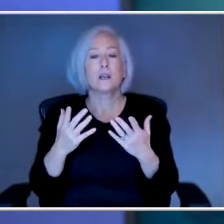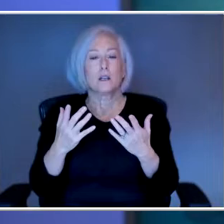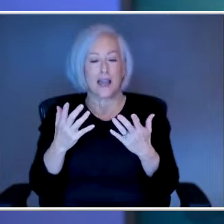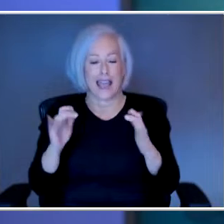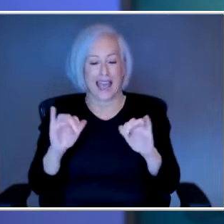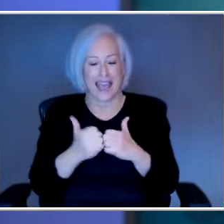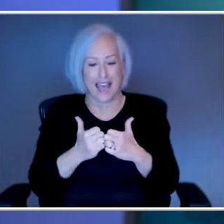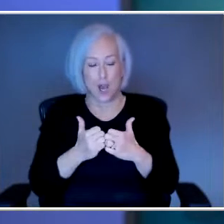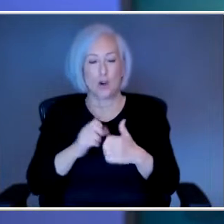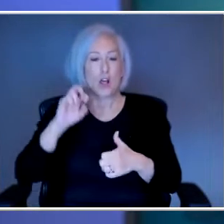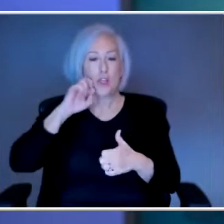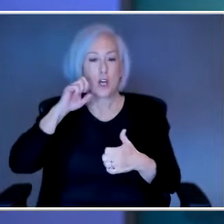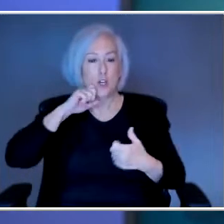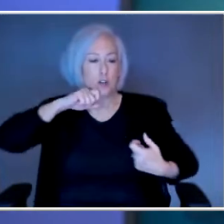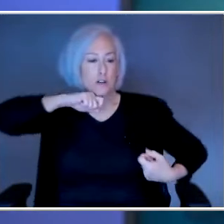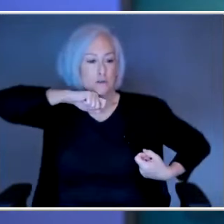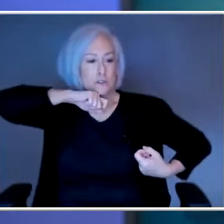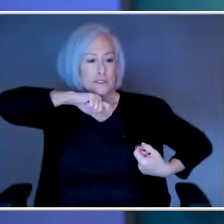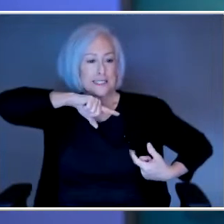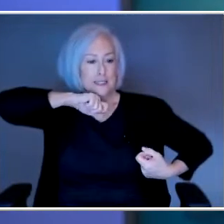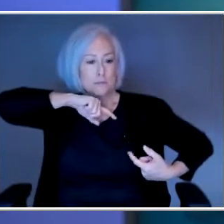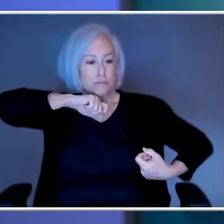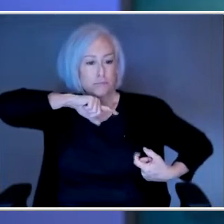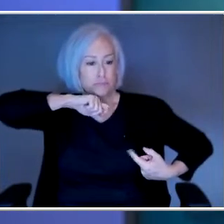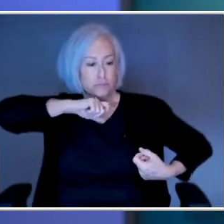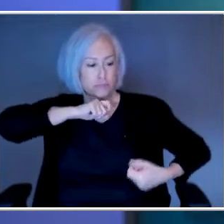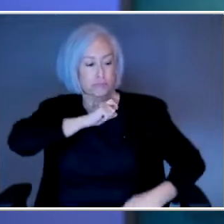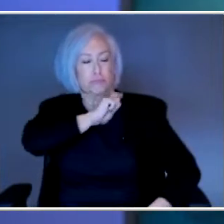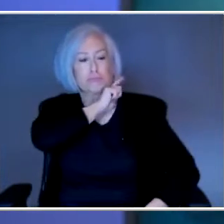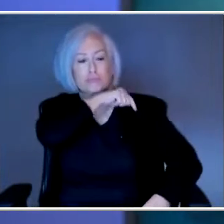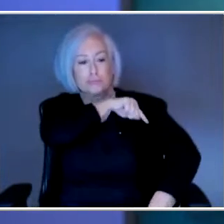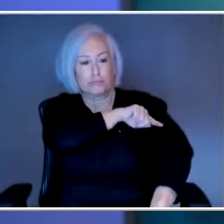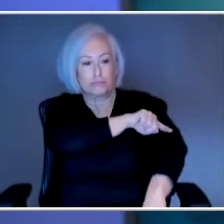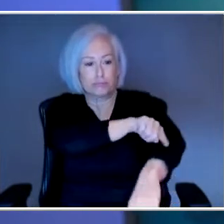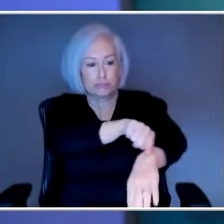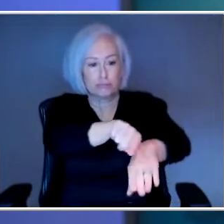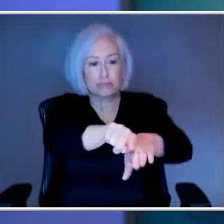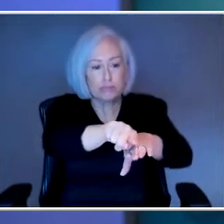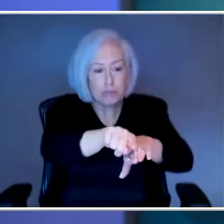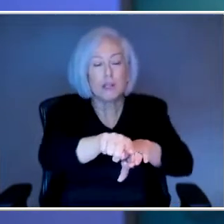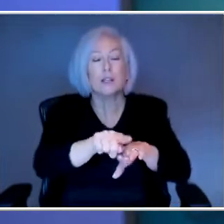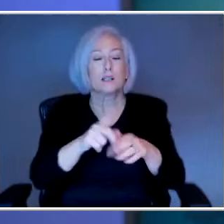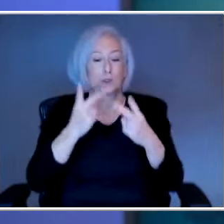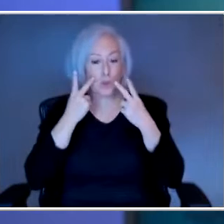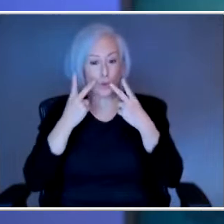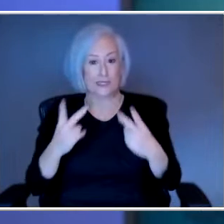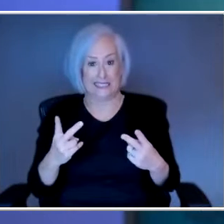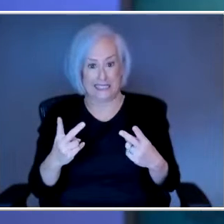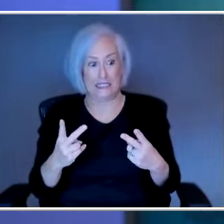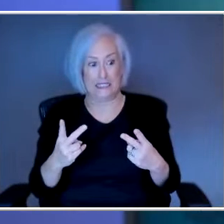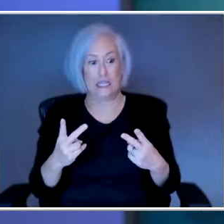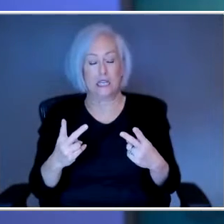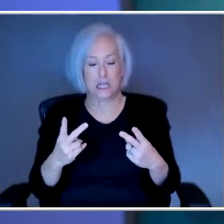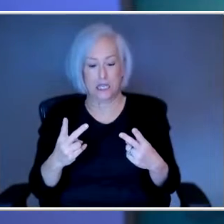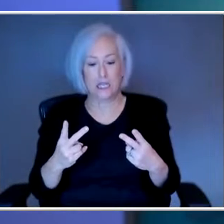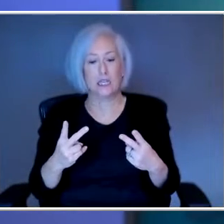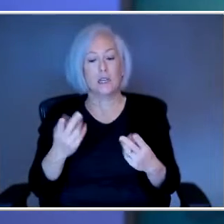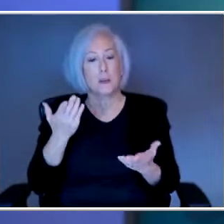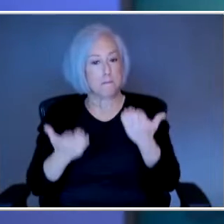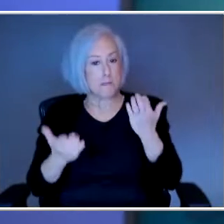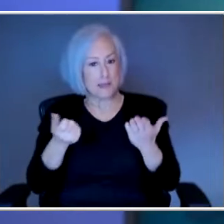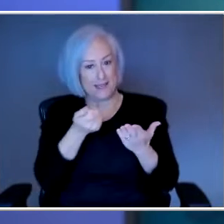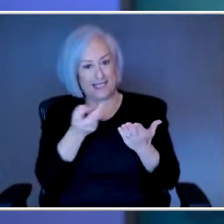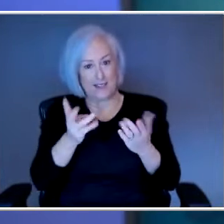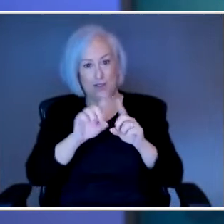transmitted across. That helps folks like Mr. Miller and other folks who have maybe multiple spots of compression, and not so